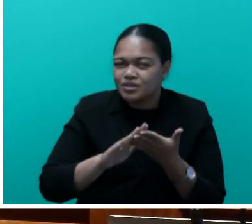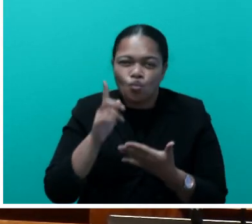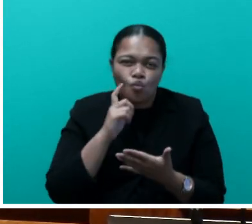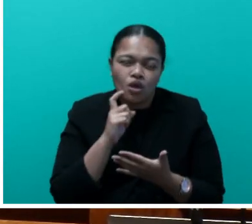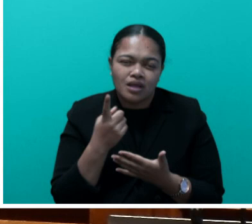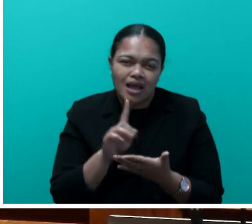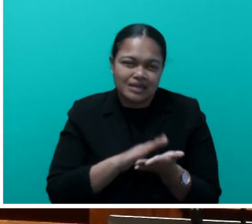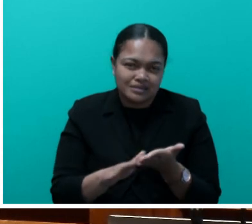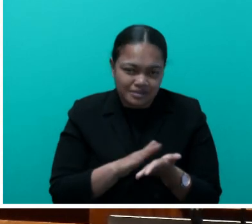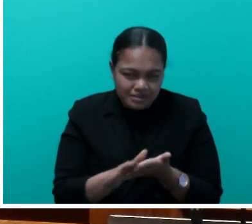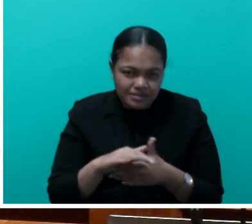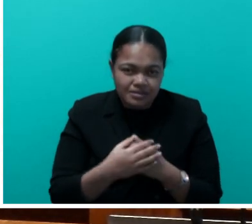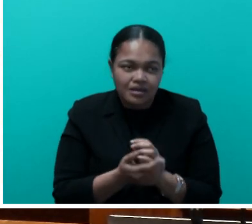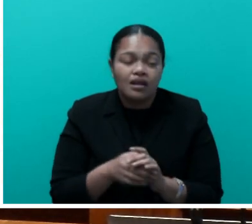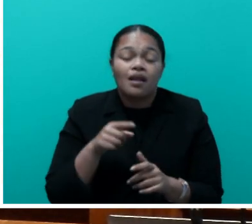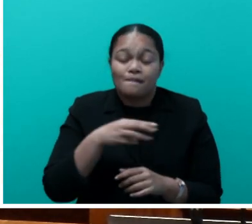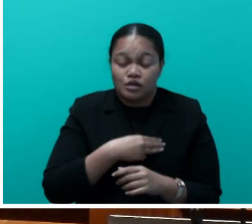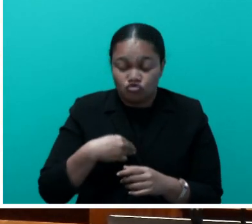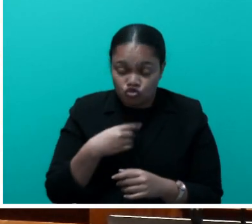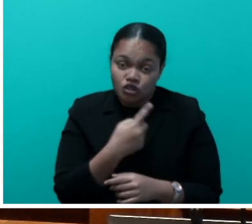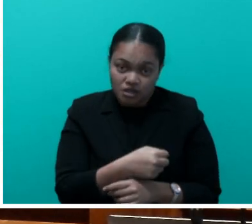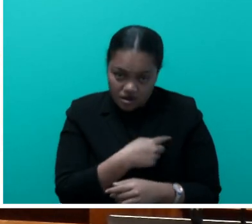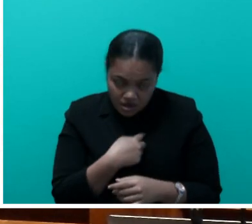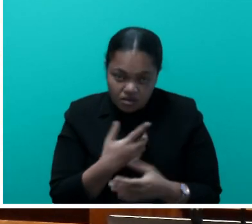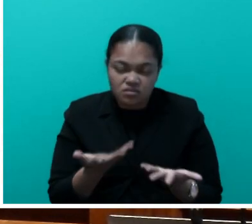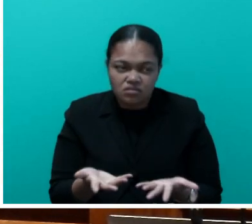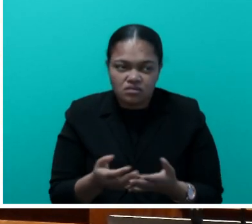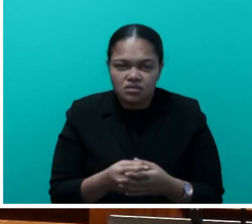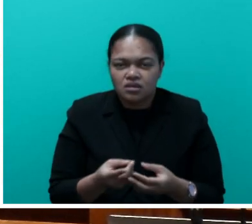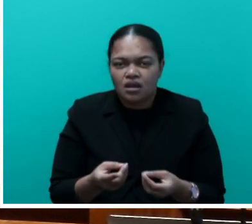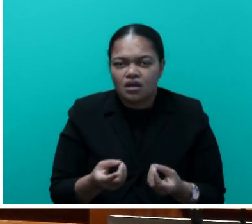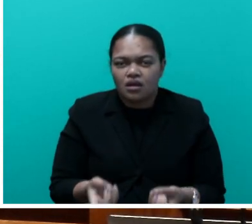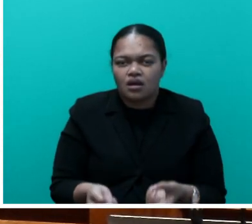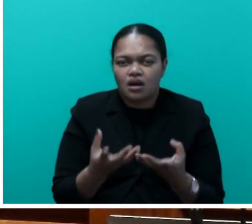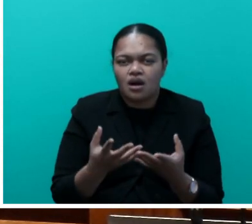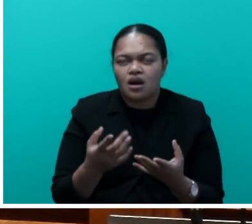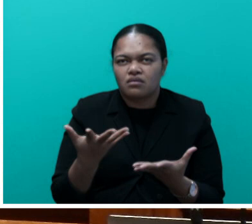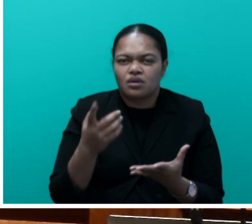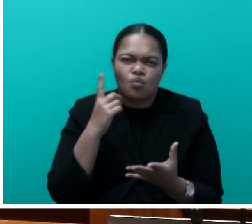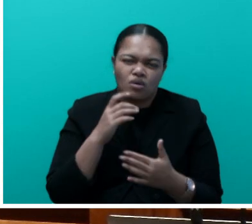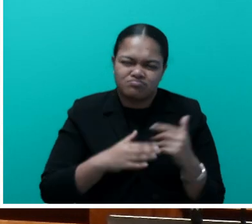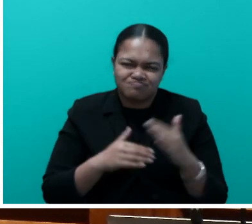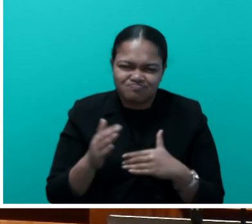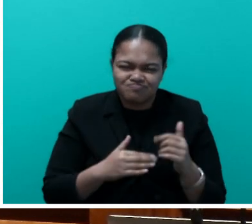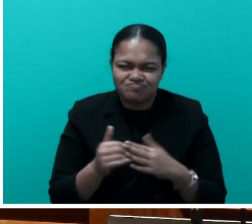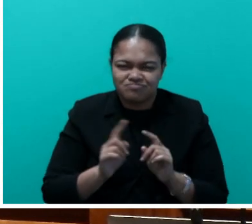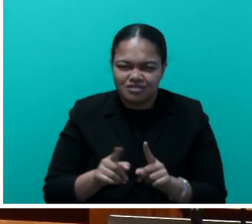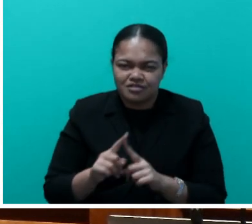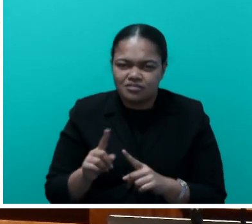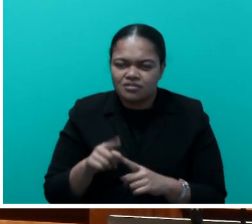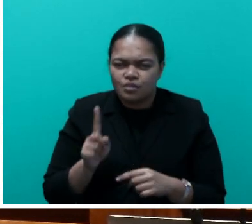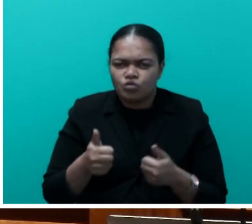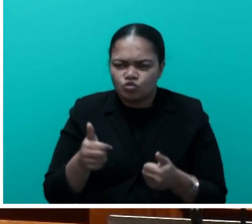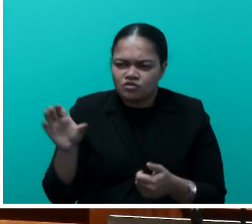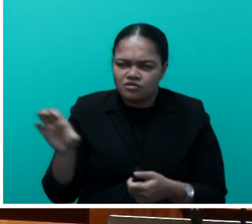sanitation, the Ministry remains dedicated to addressing high-risk water and related infrastructure needs. We are grateful to the allocation of